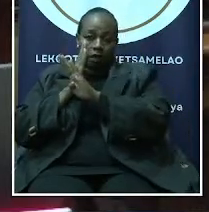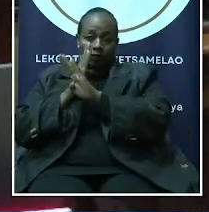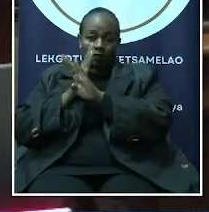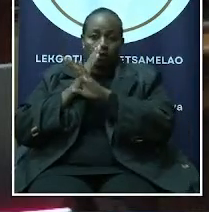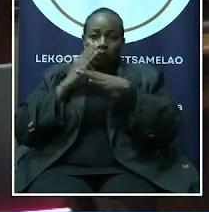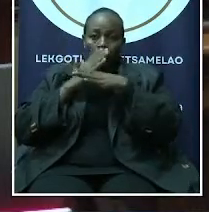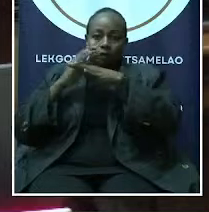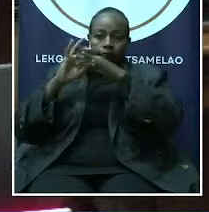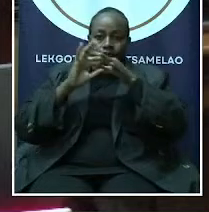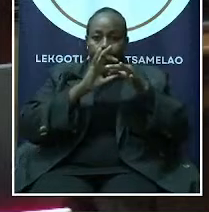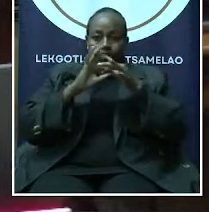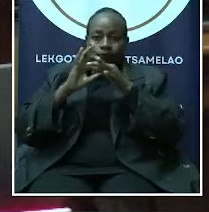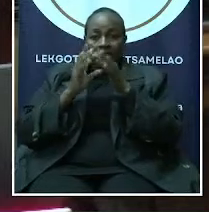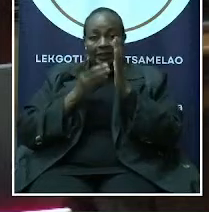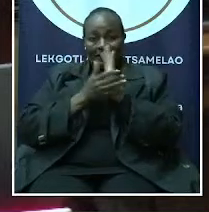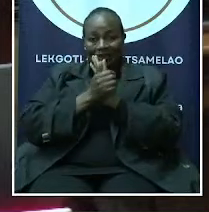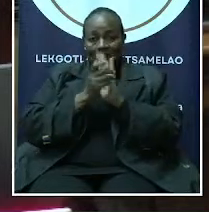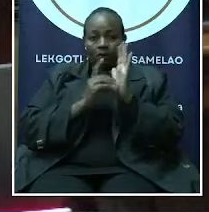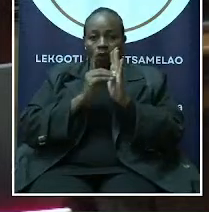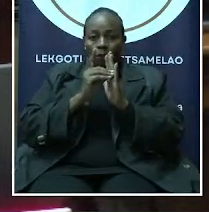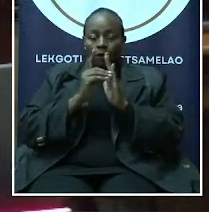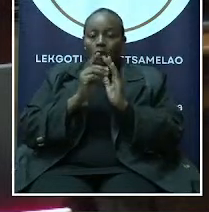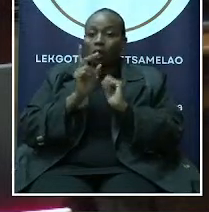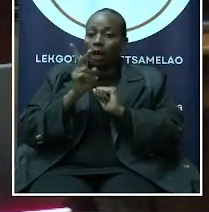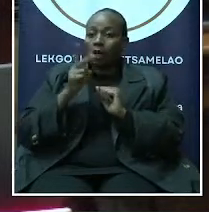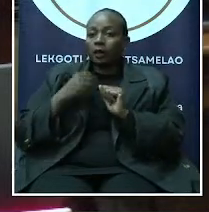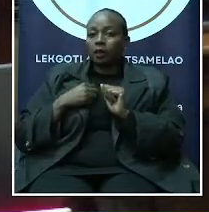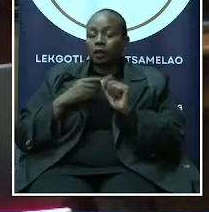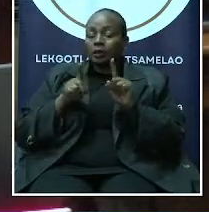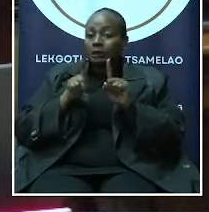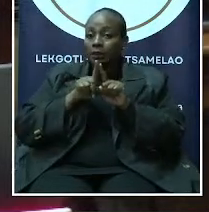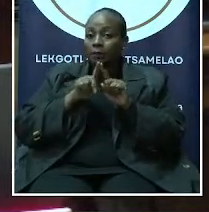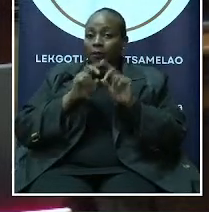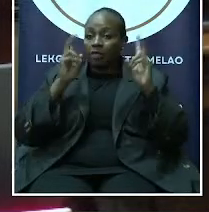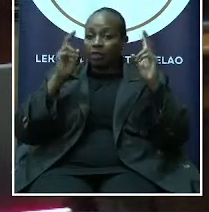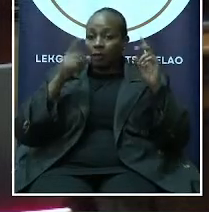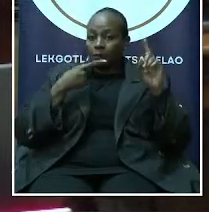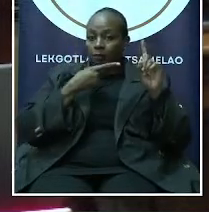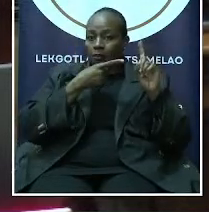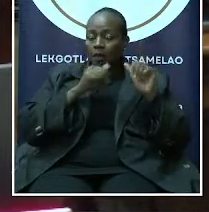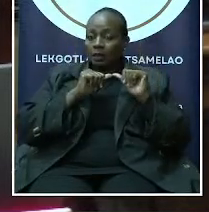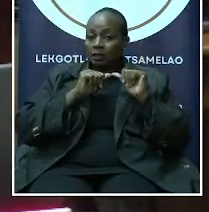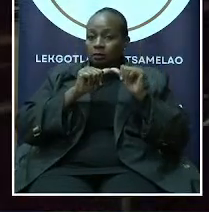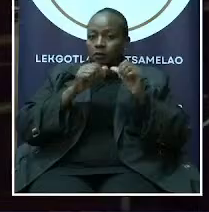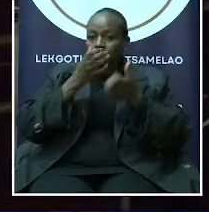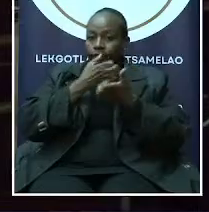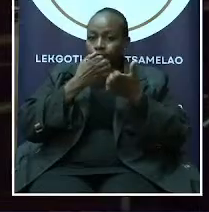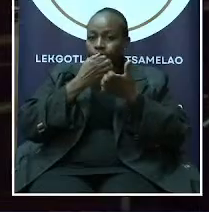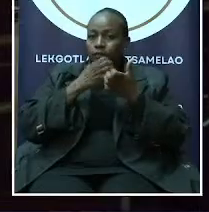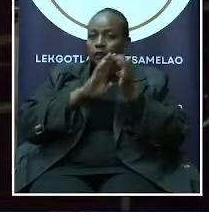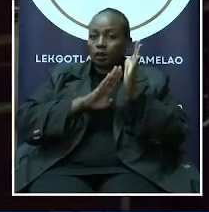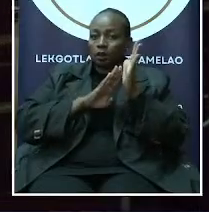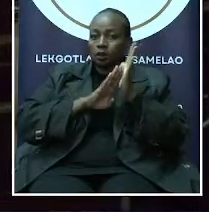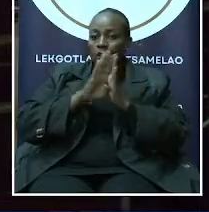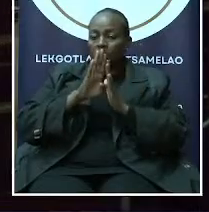development, and obviously, what is most important under this particular theme, sustainable economic growth through a skilled, Honorable Member, employable